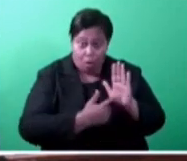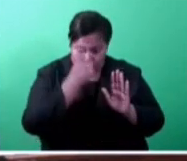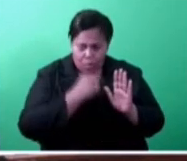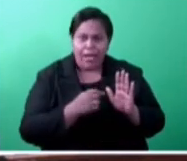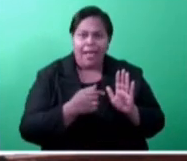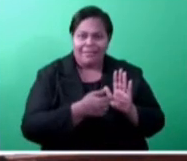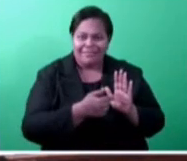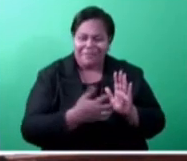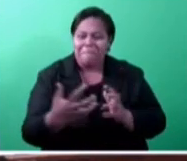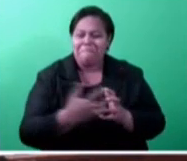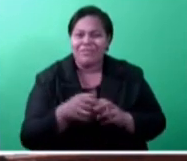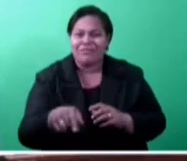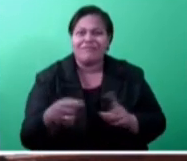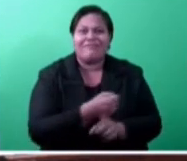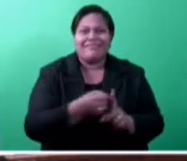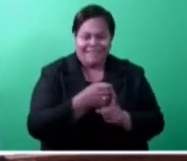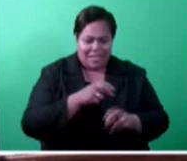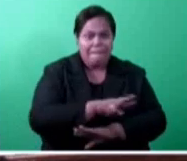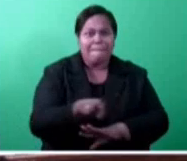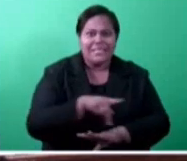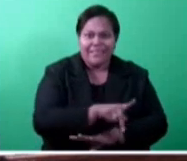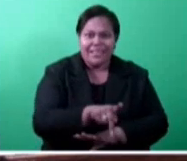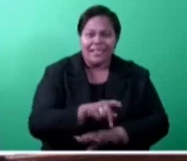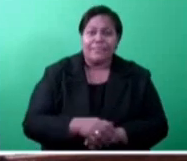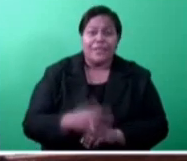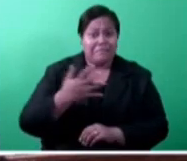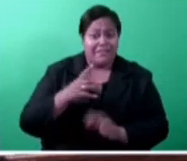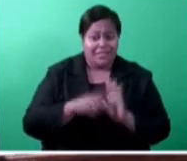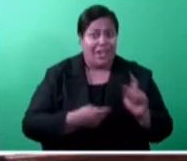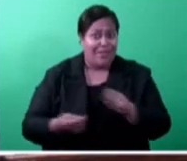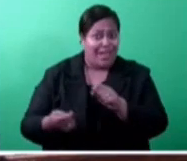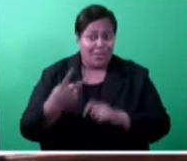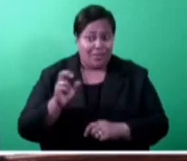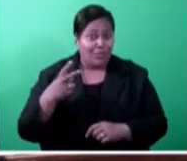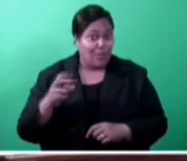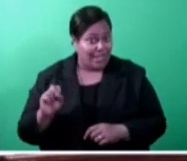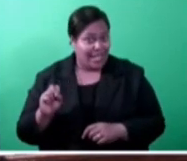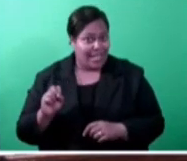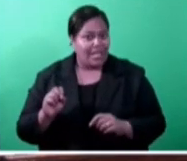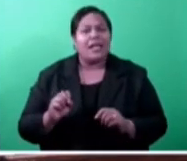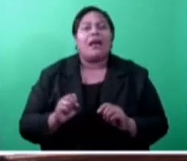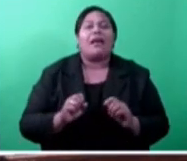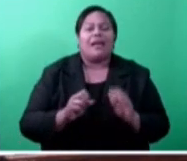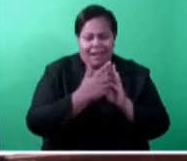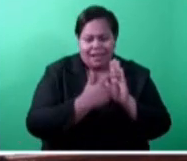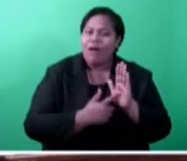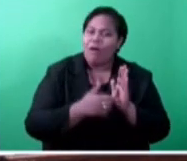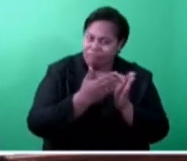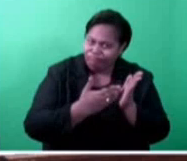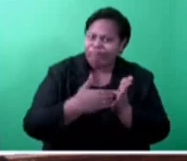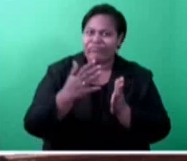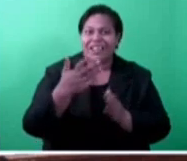make the required difference. As of 15th January 2020, the amendment has been ratified by 91